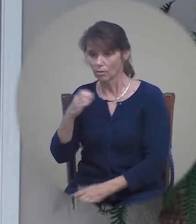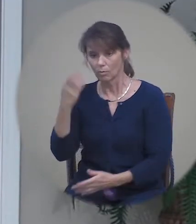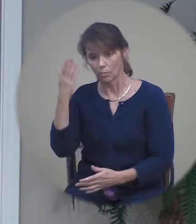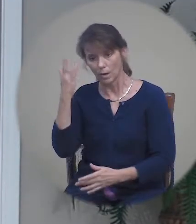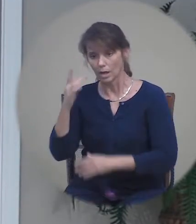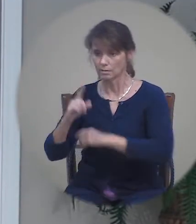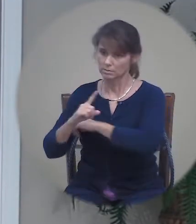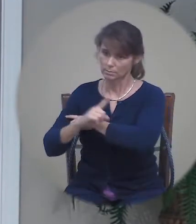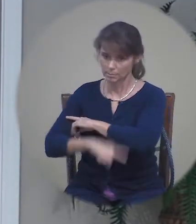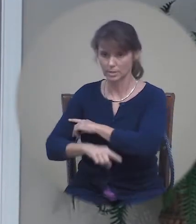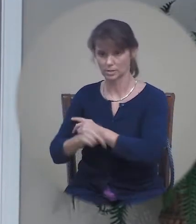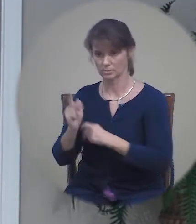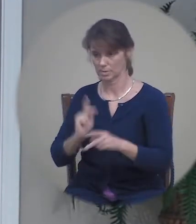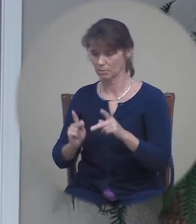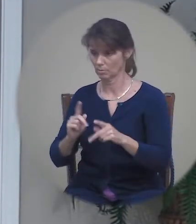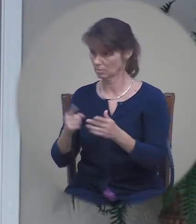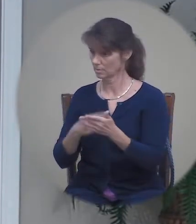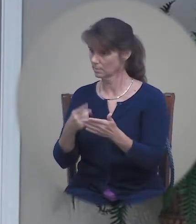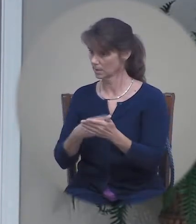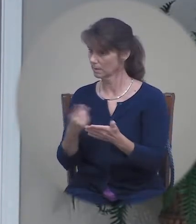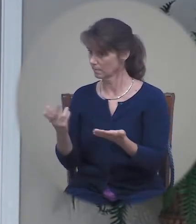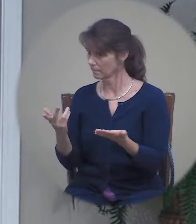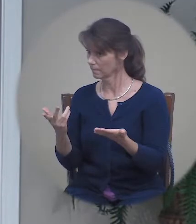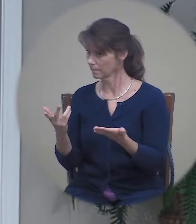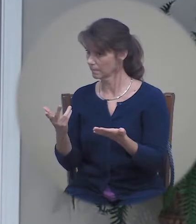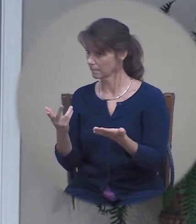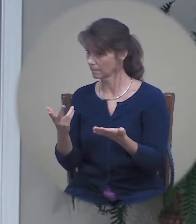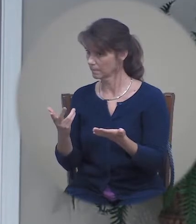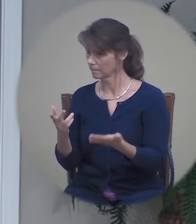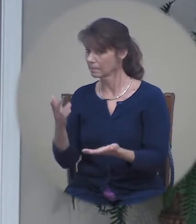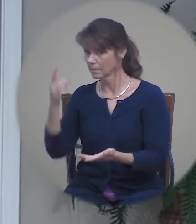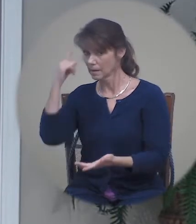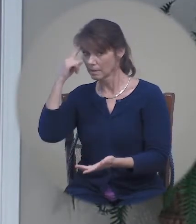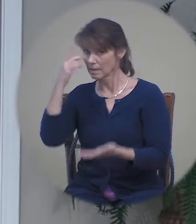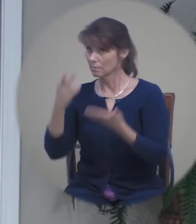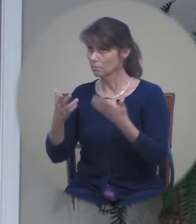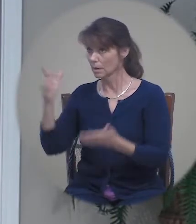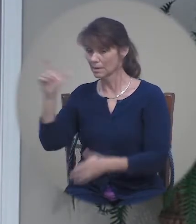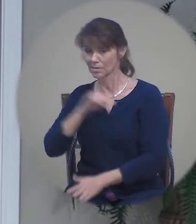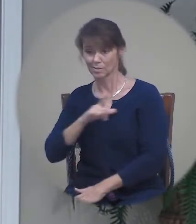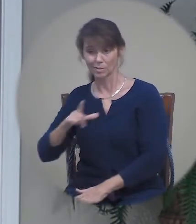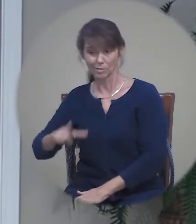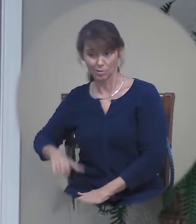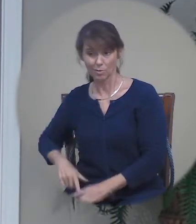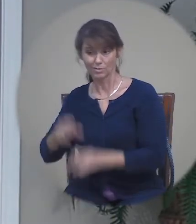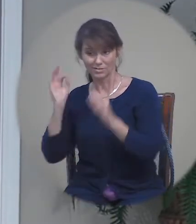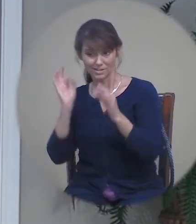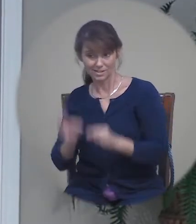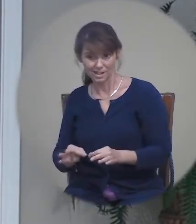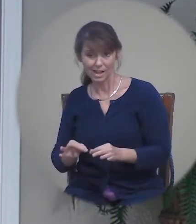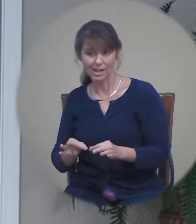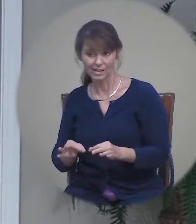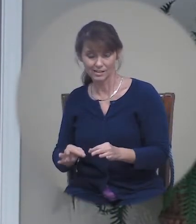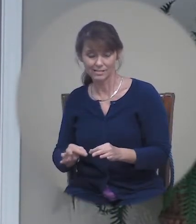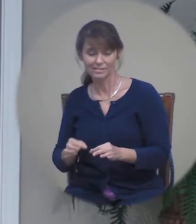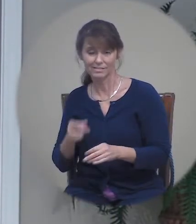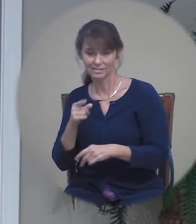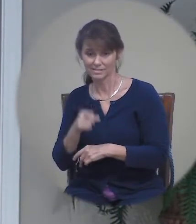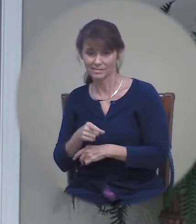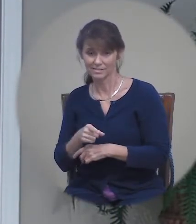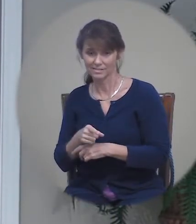sin. And I just wonder if it was the Lord's intention, because obviously Sennacherib, the Assyrians have already